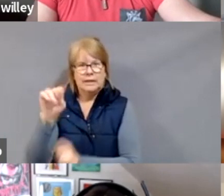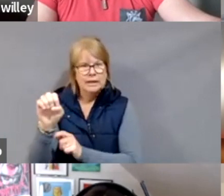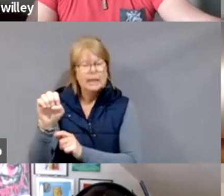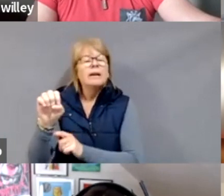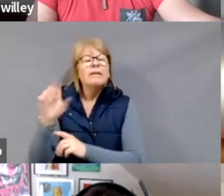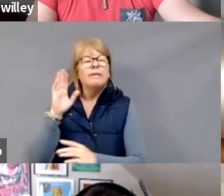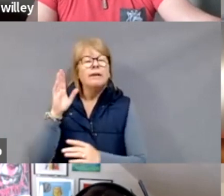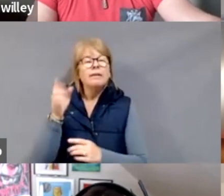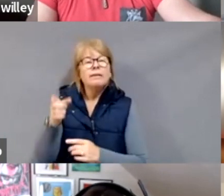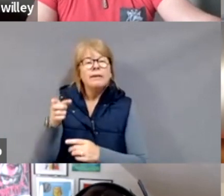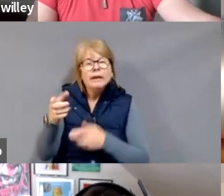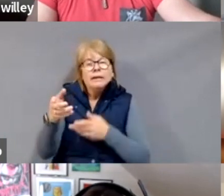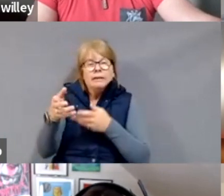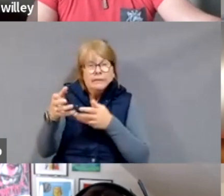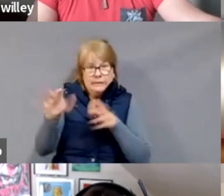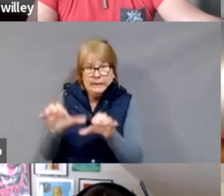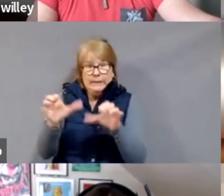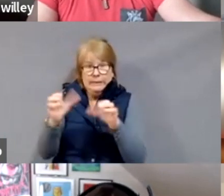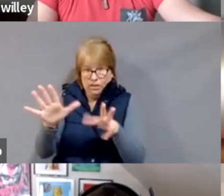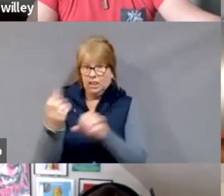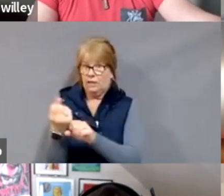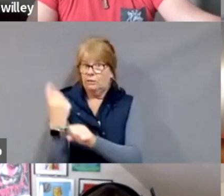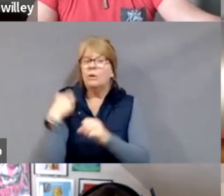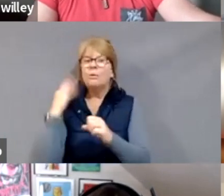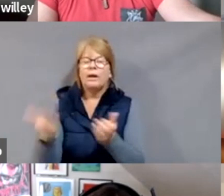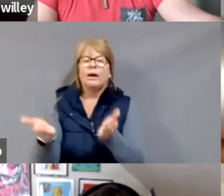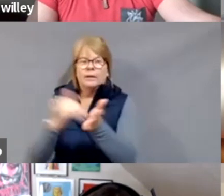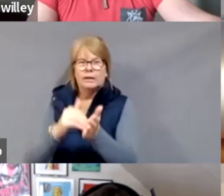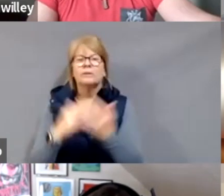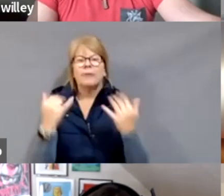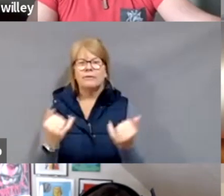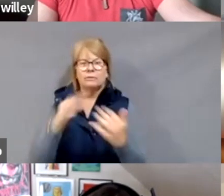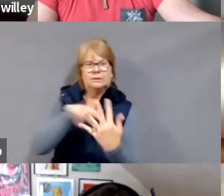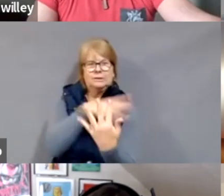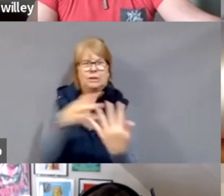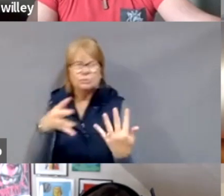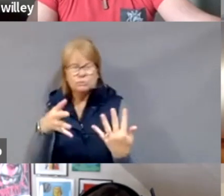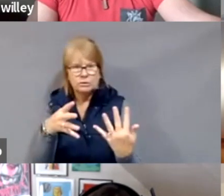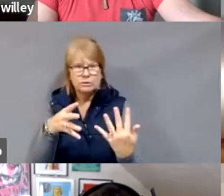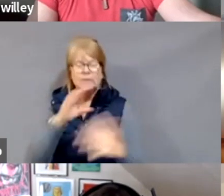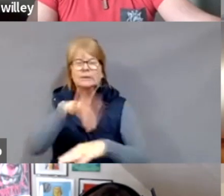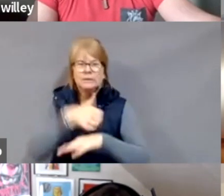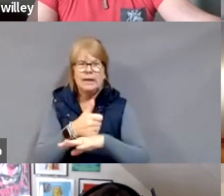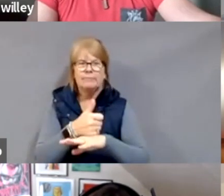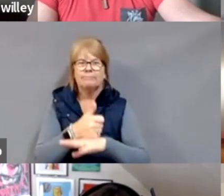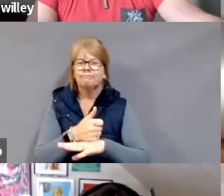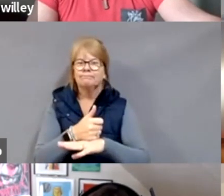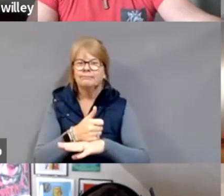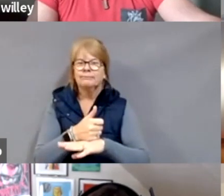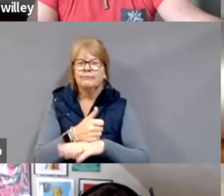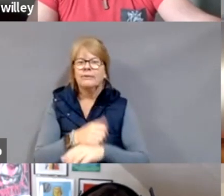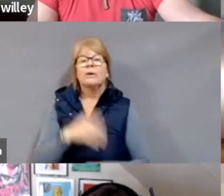be some people who missed it, of course. So we have to get back on schedule so people know when that's going to be. And again, we'll be doing